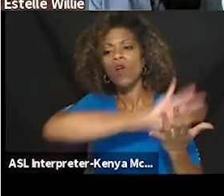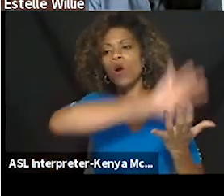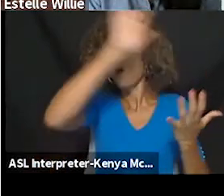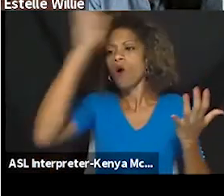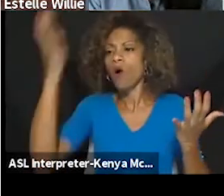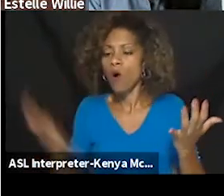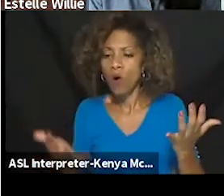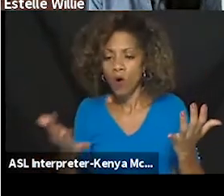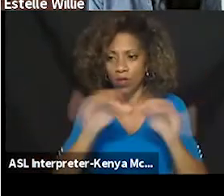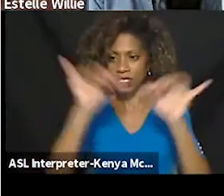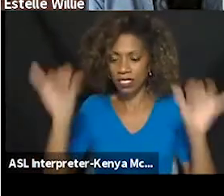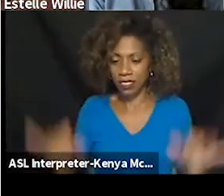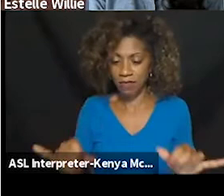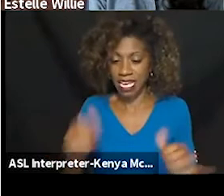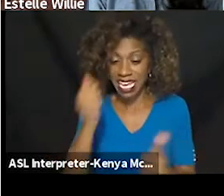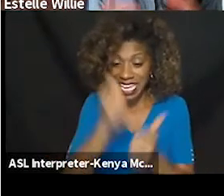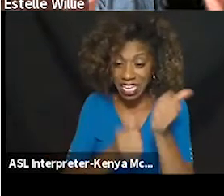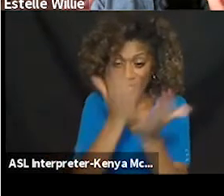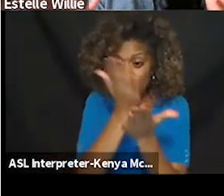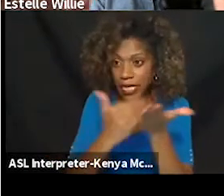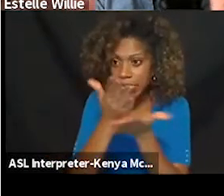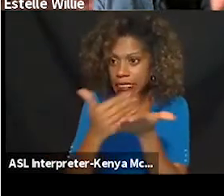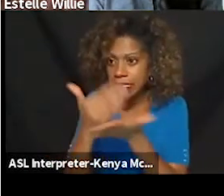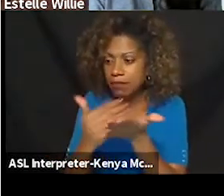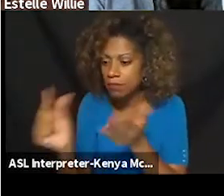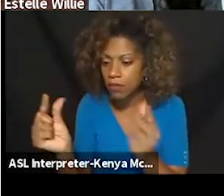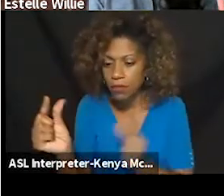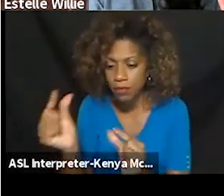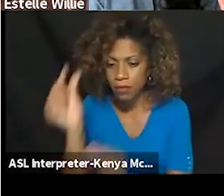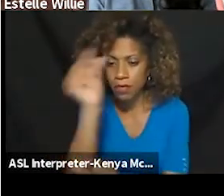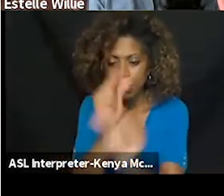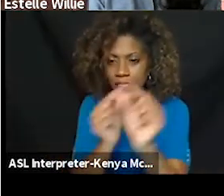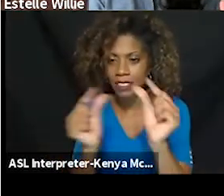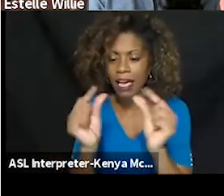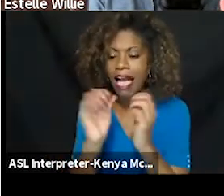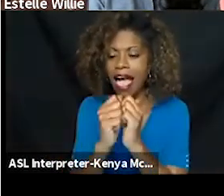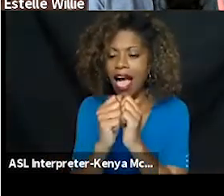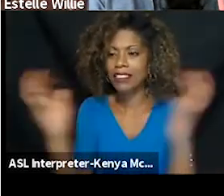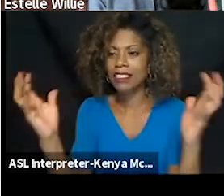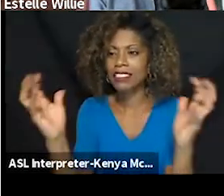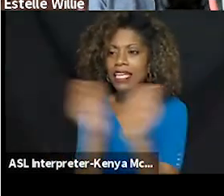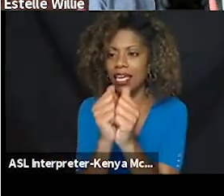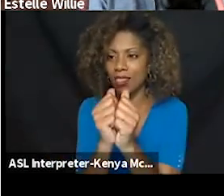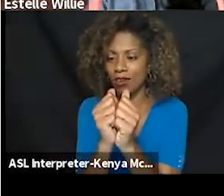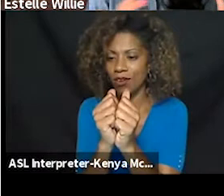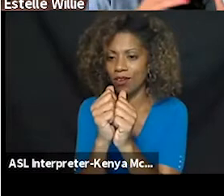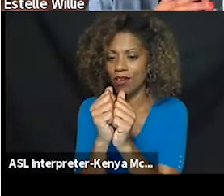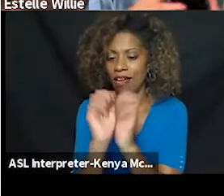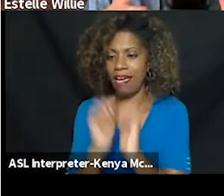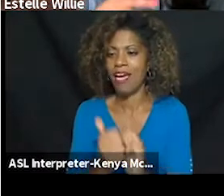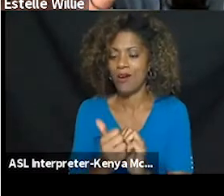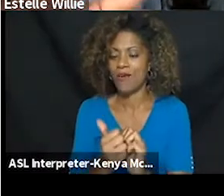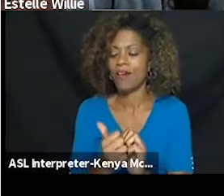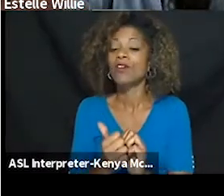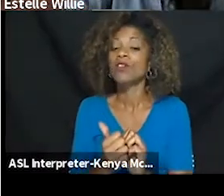the pieces are put together. And once I then figured that out, then I was able to create a narrative and